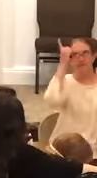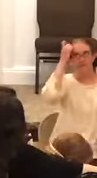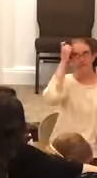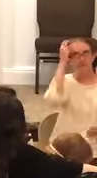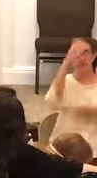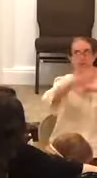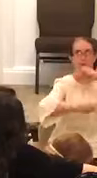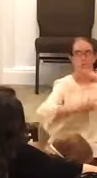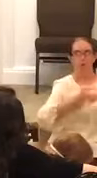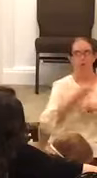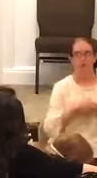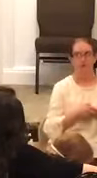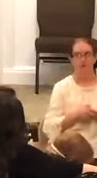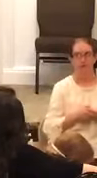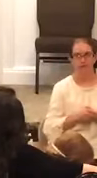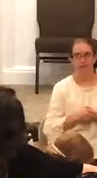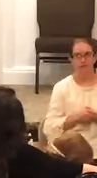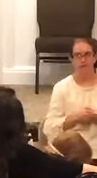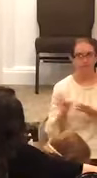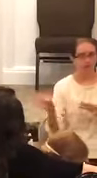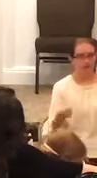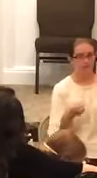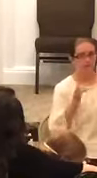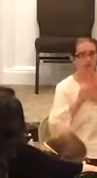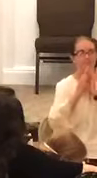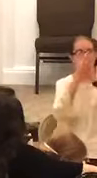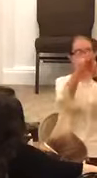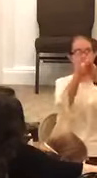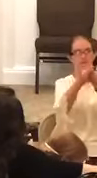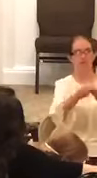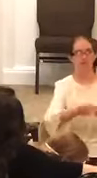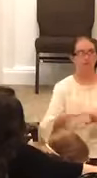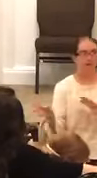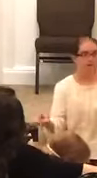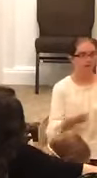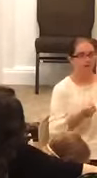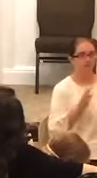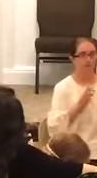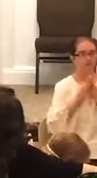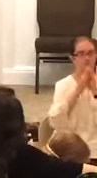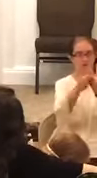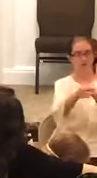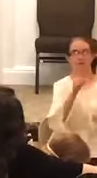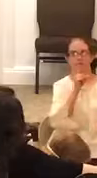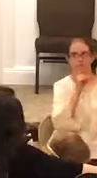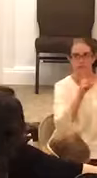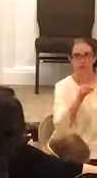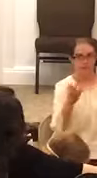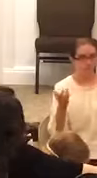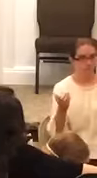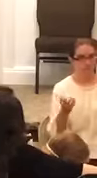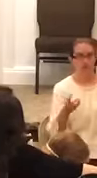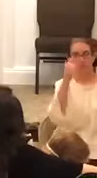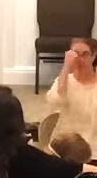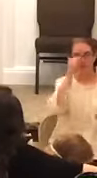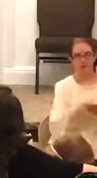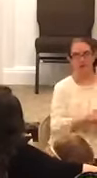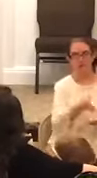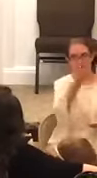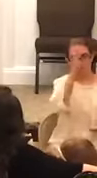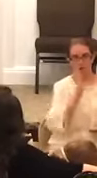this world. They're going to depart from the faith. And when you depart from the faith, from the truth, from that doctrine